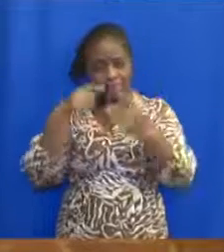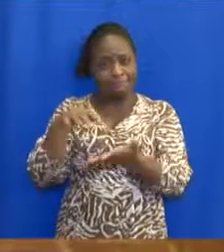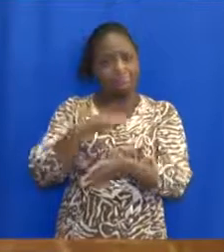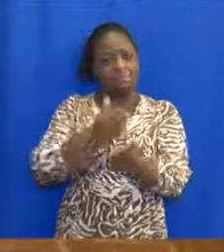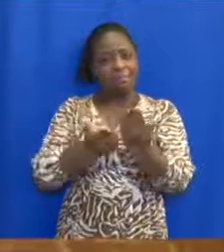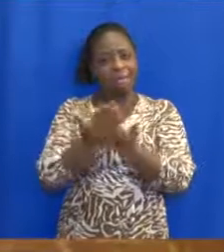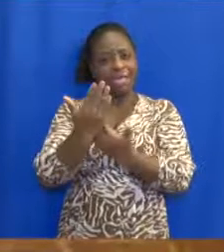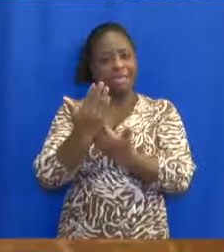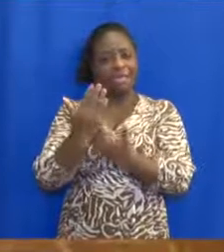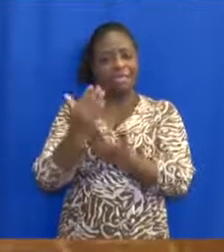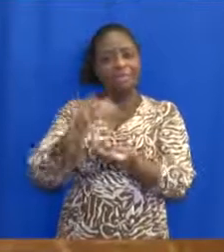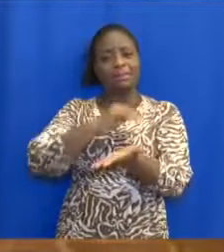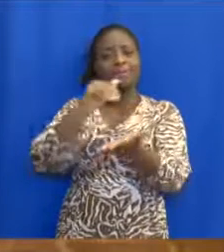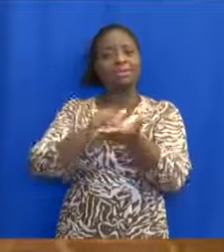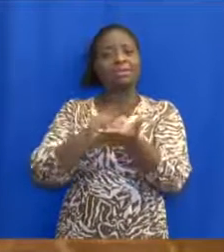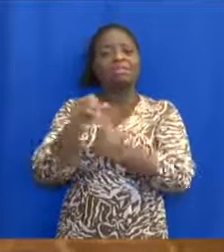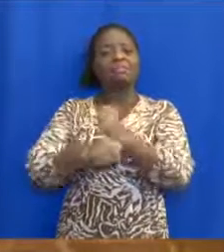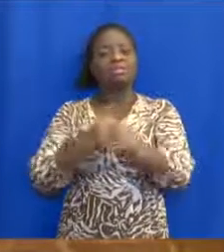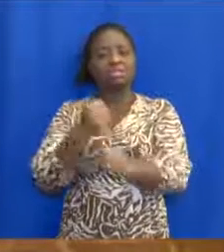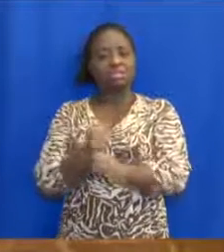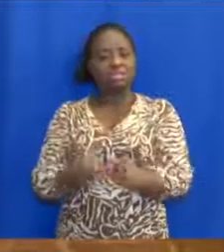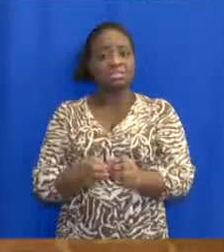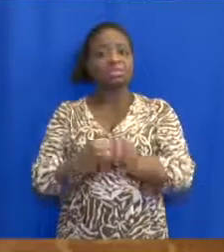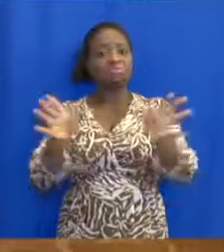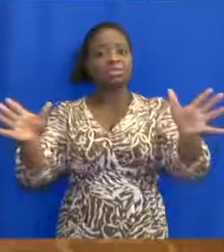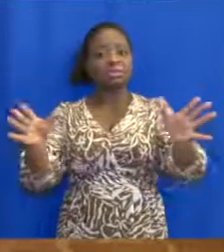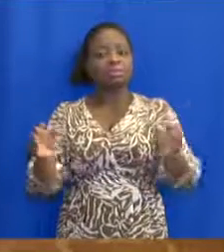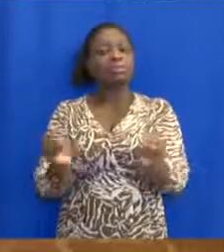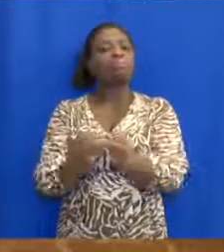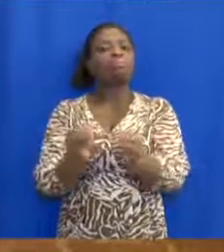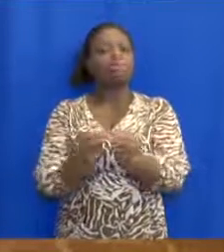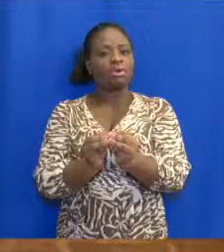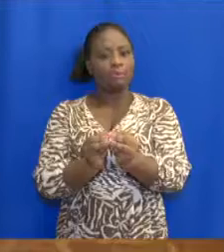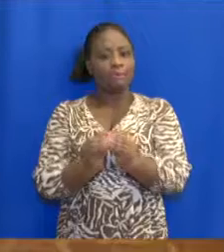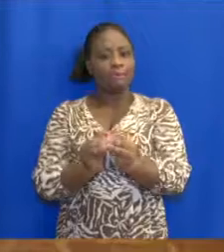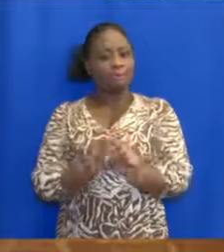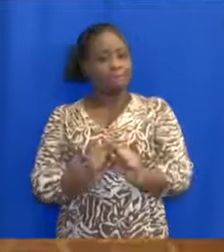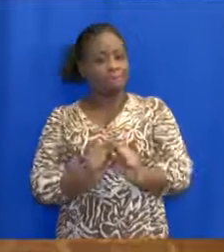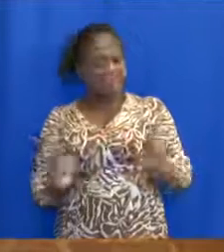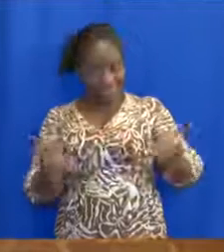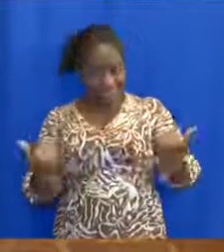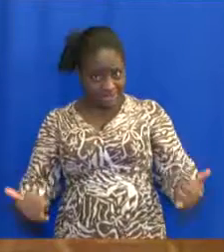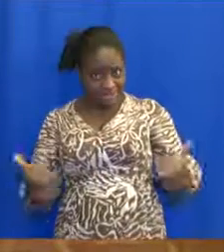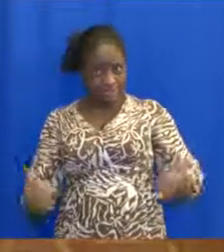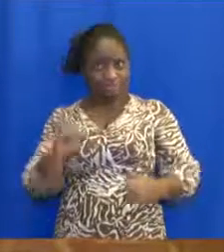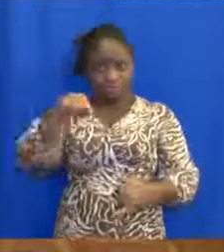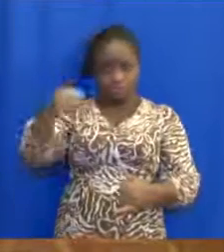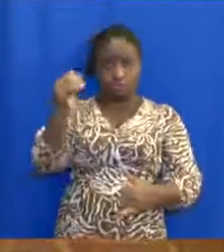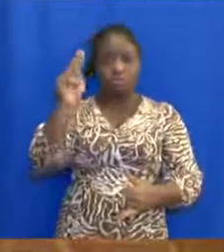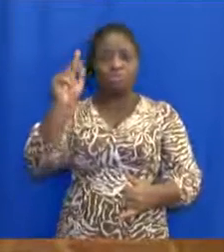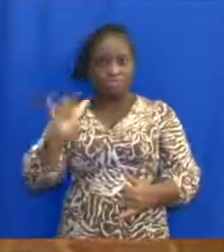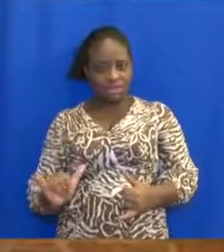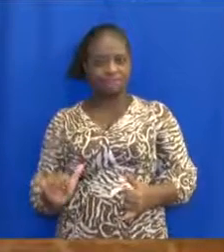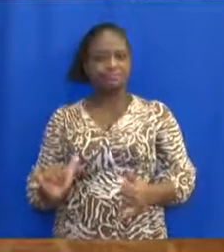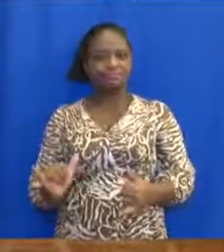year, the spread of the virus would be on the wane. We are now at the end of July.